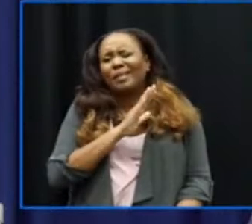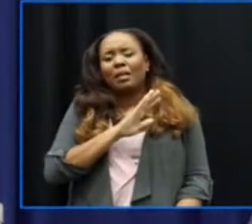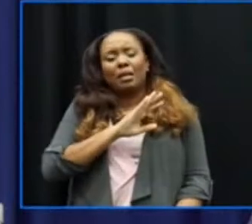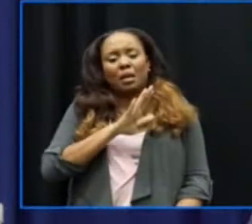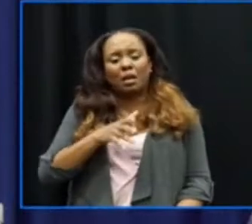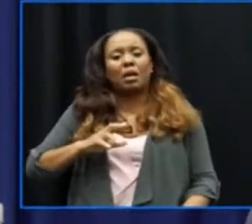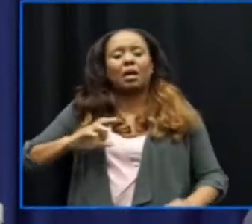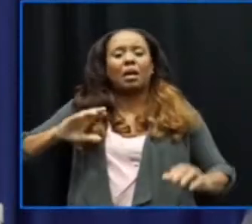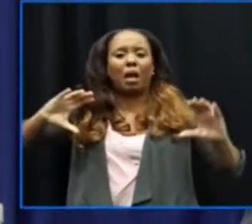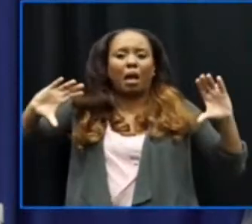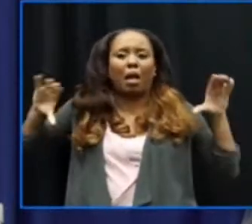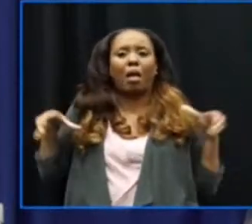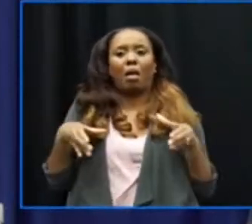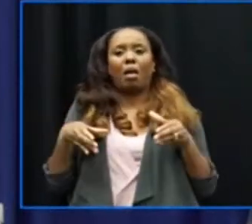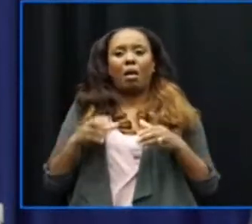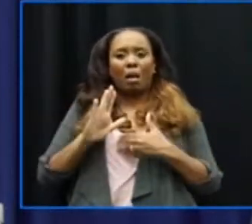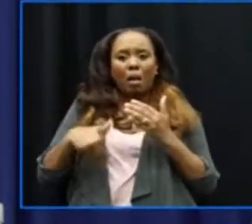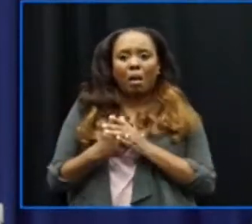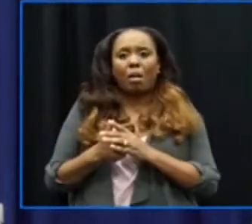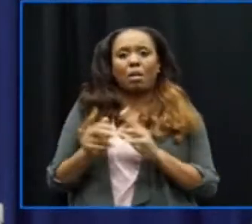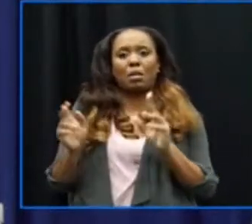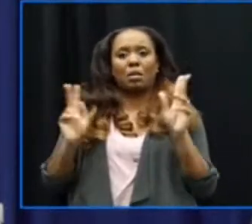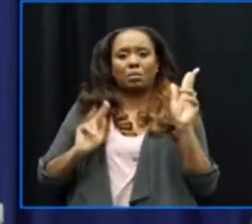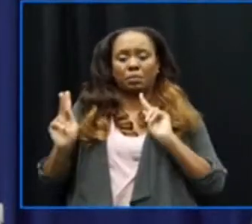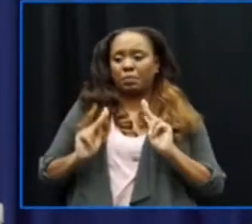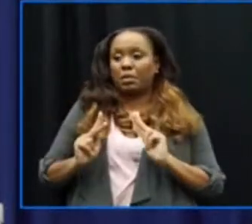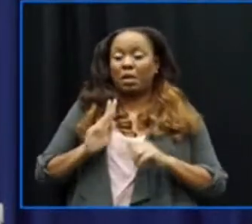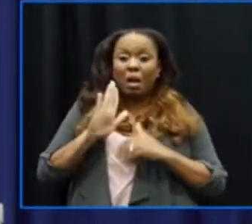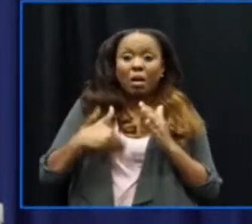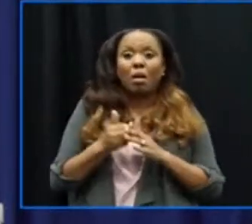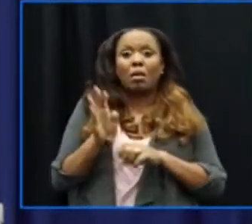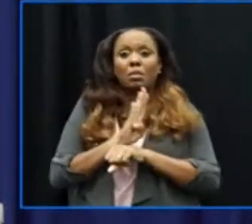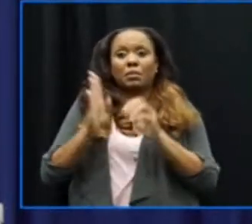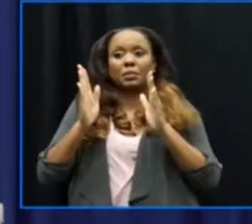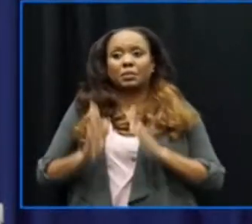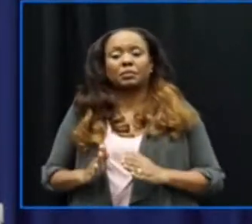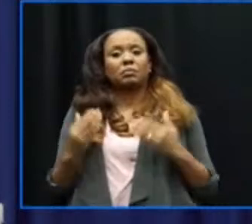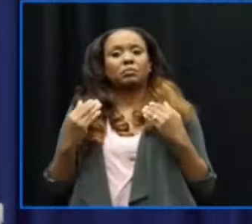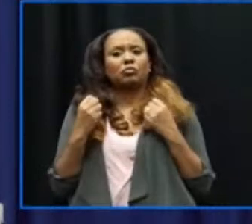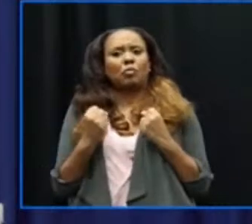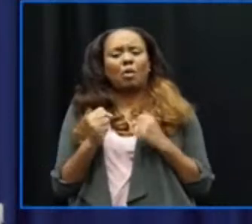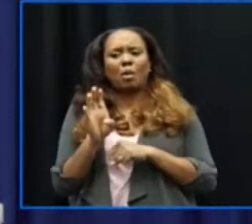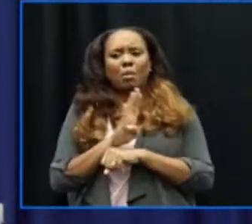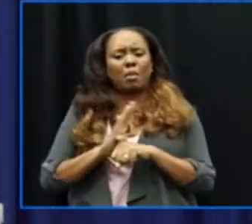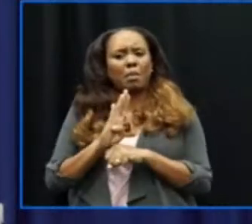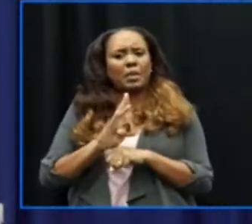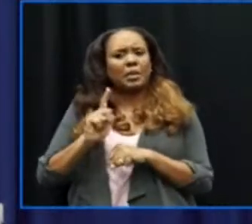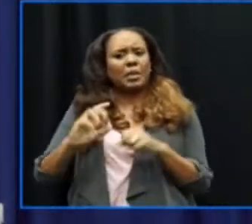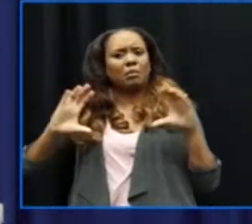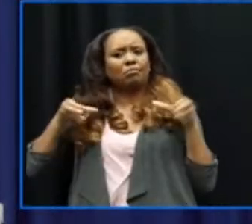about the people of Barbados. And to that extent, a strong Barbados,